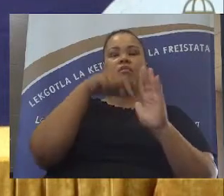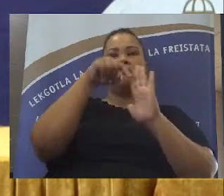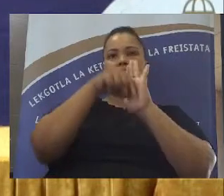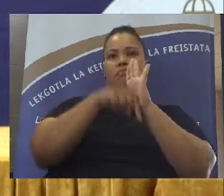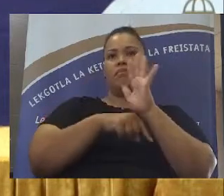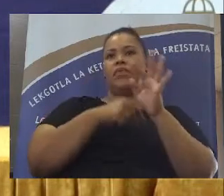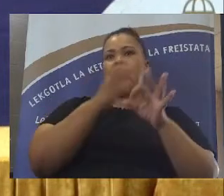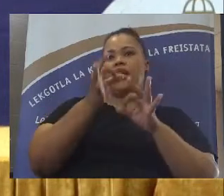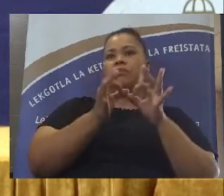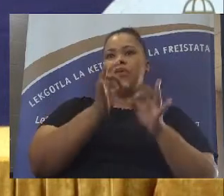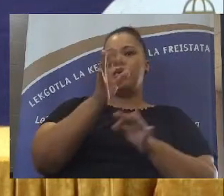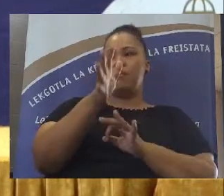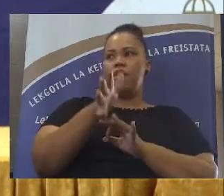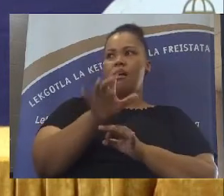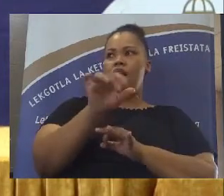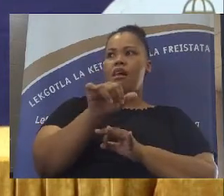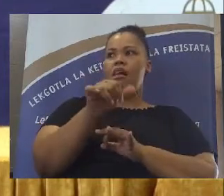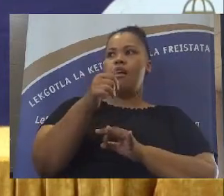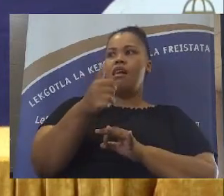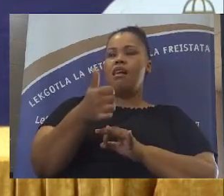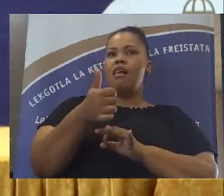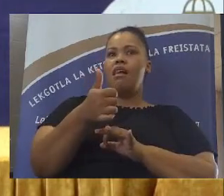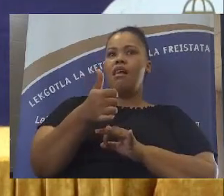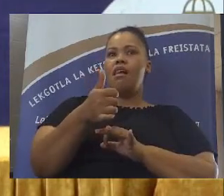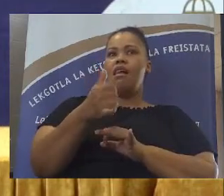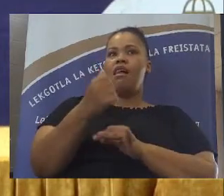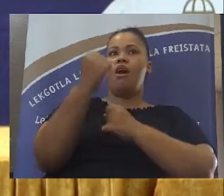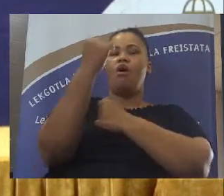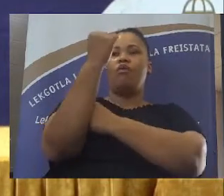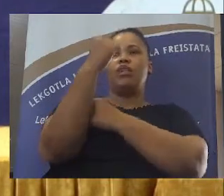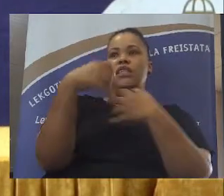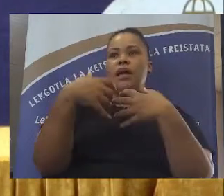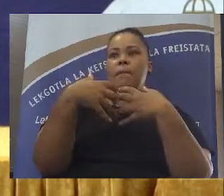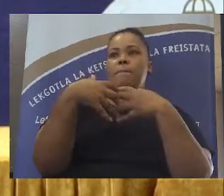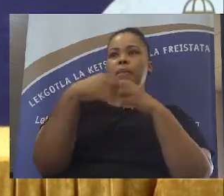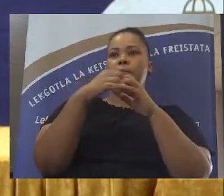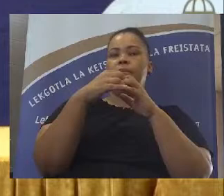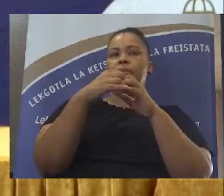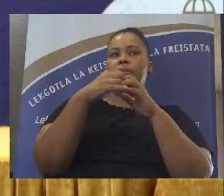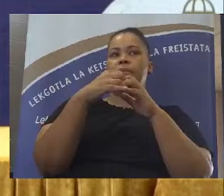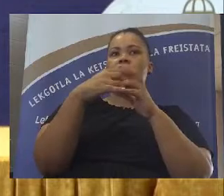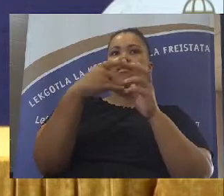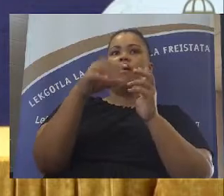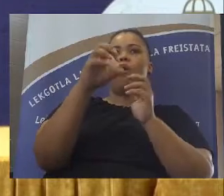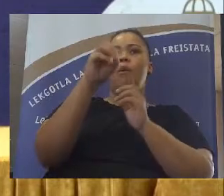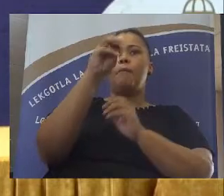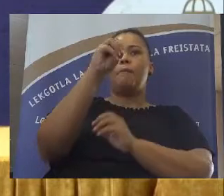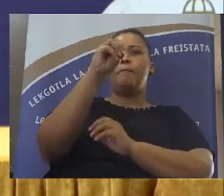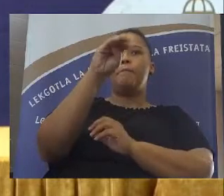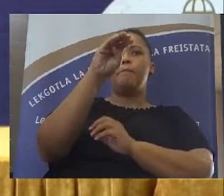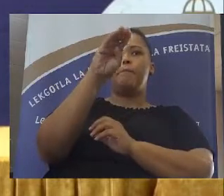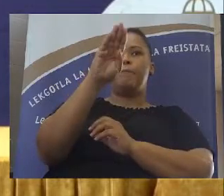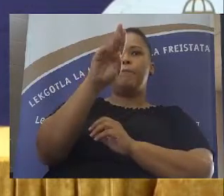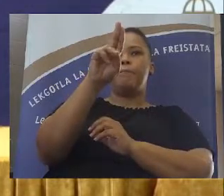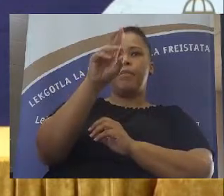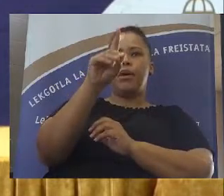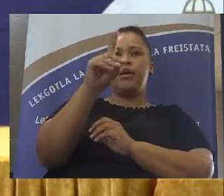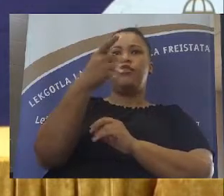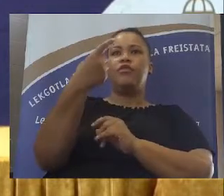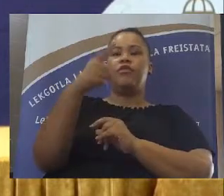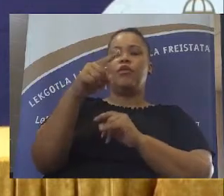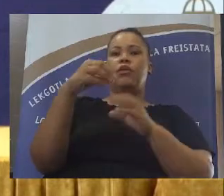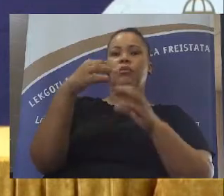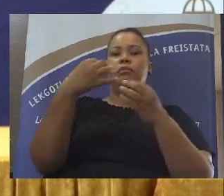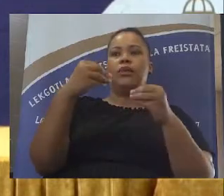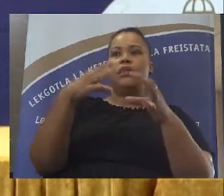other one is the establishment of an office for the Ombud for small enterprises. So when you have, that